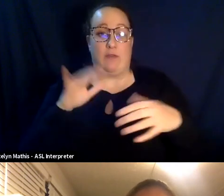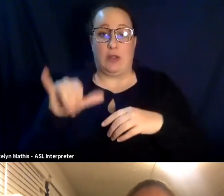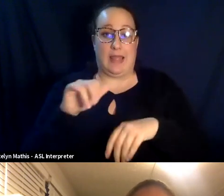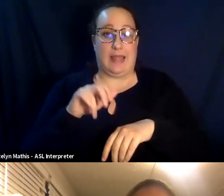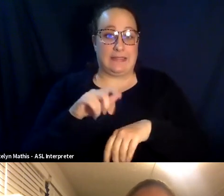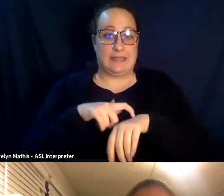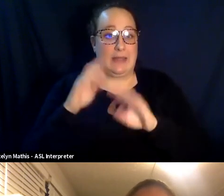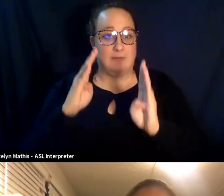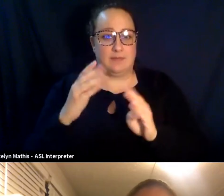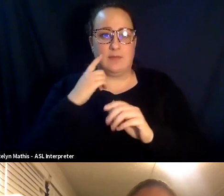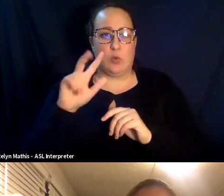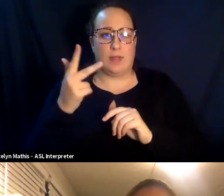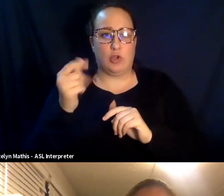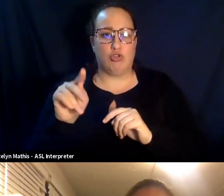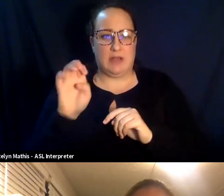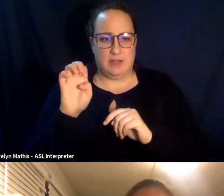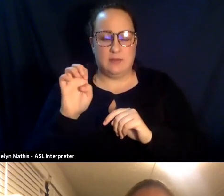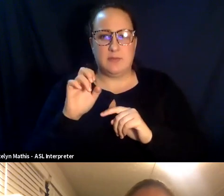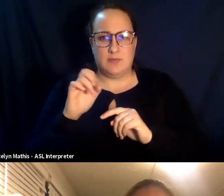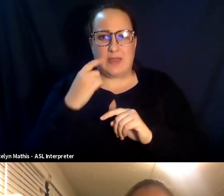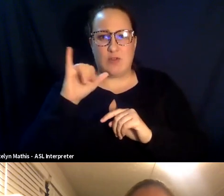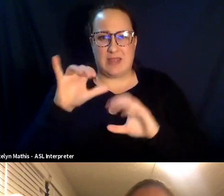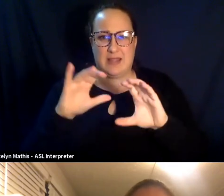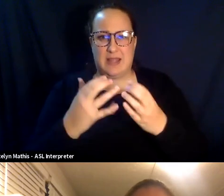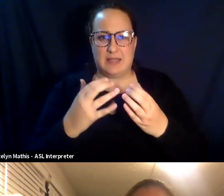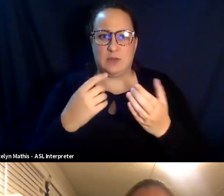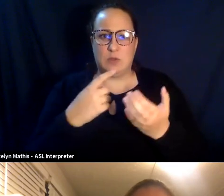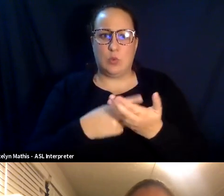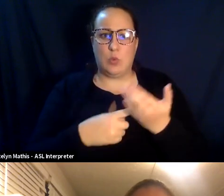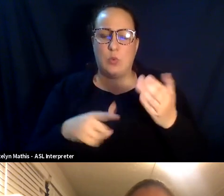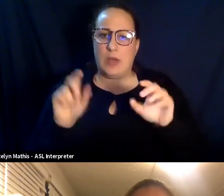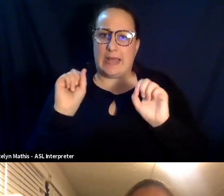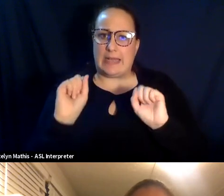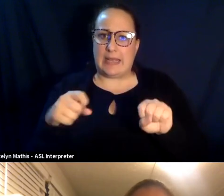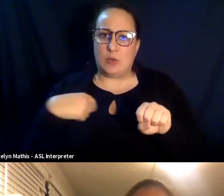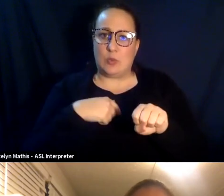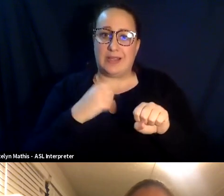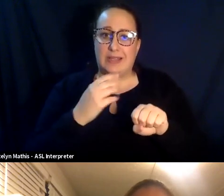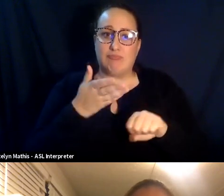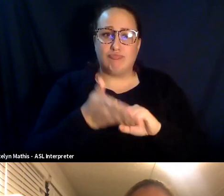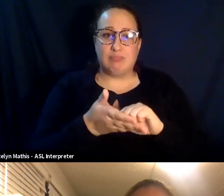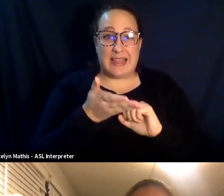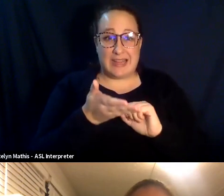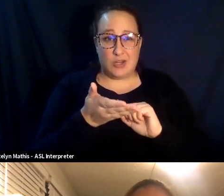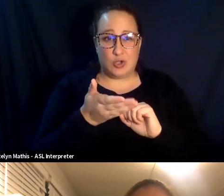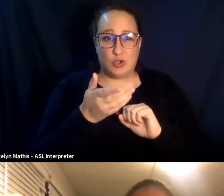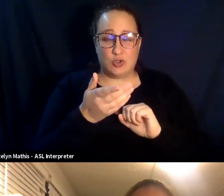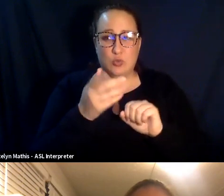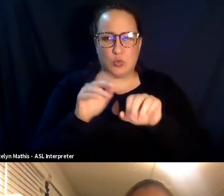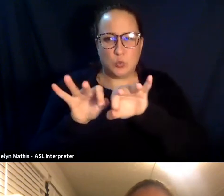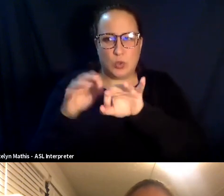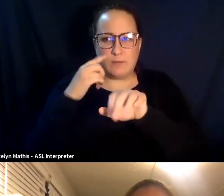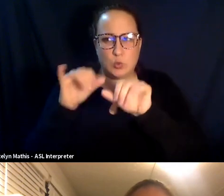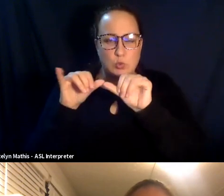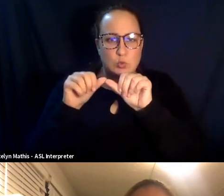grade, like 30 minutes or whatever in this class, what can we put out here that can make it worth it you staying in there? That's where the